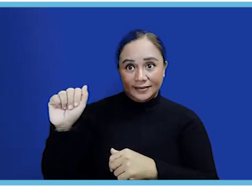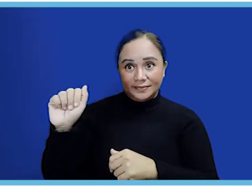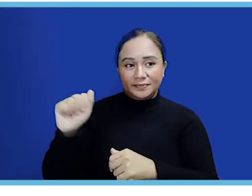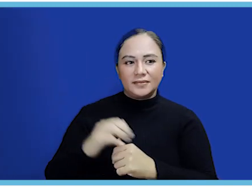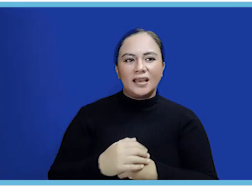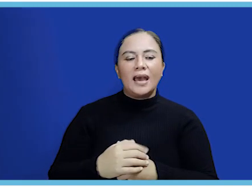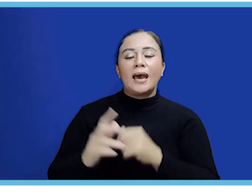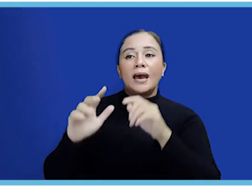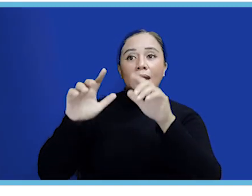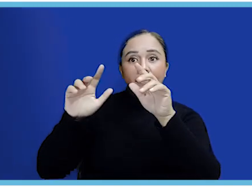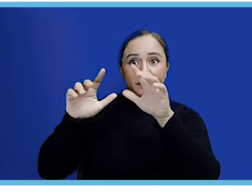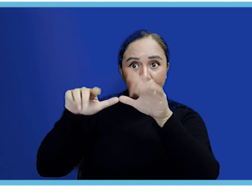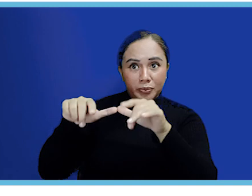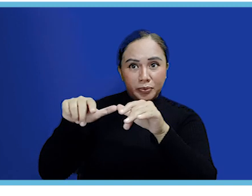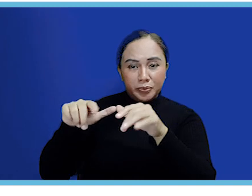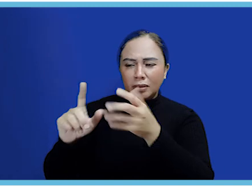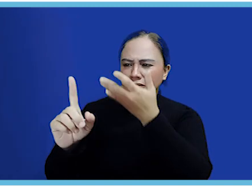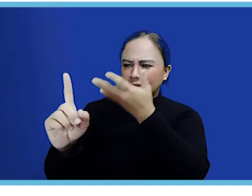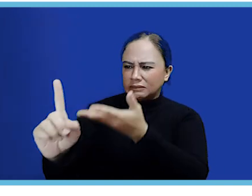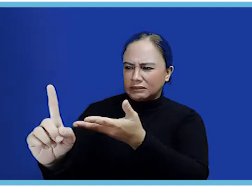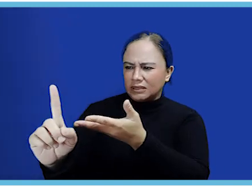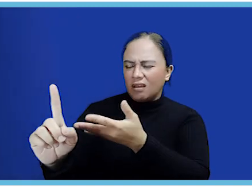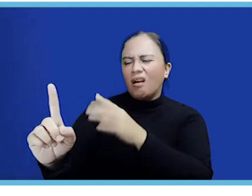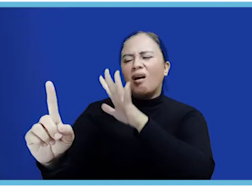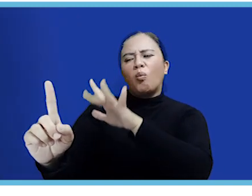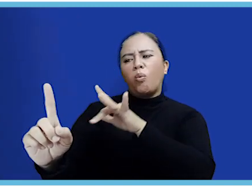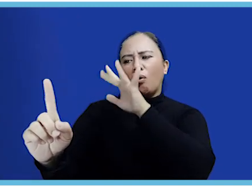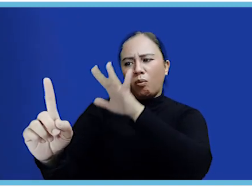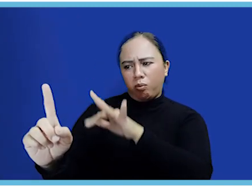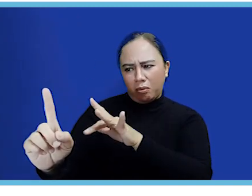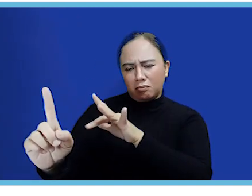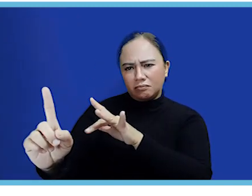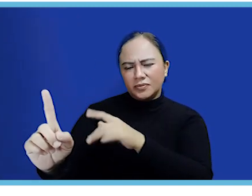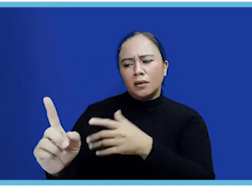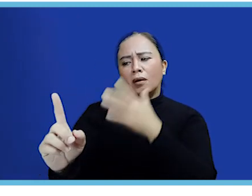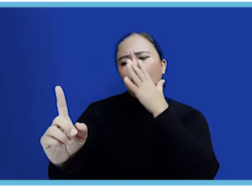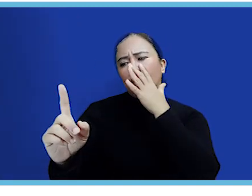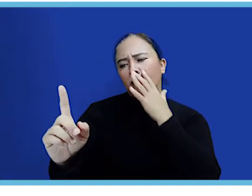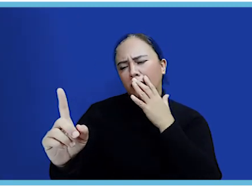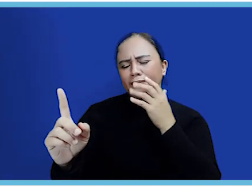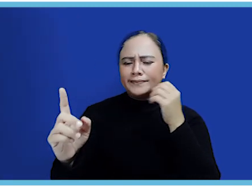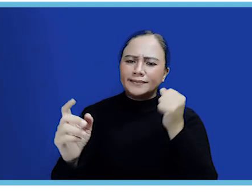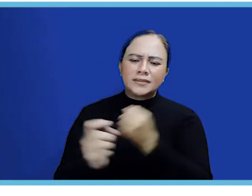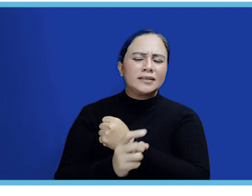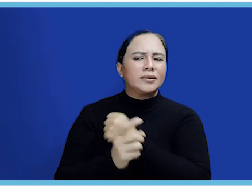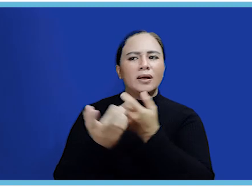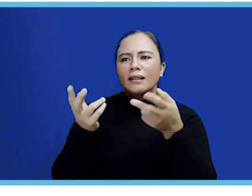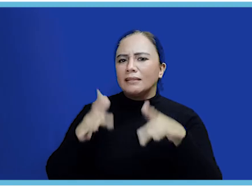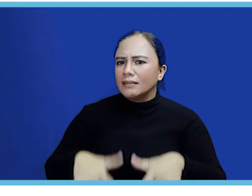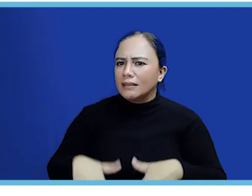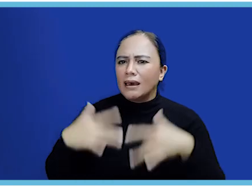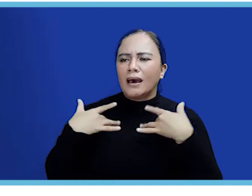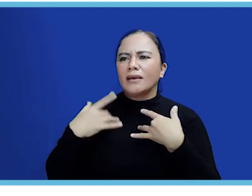A. People with disabilities are seen as objects of pity, living sad and tragic lives,